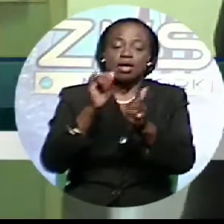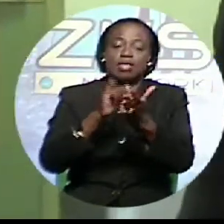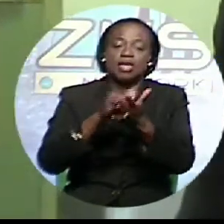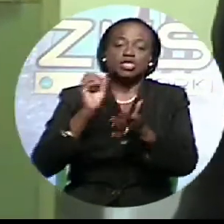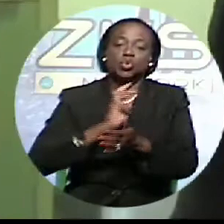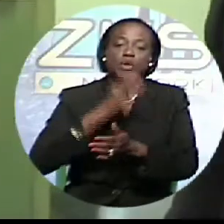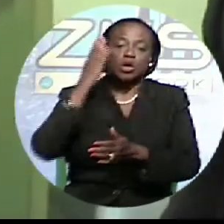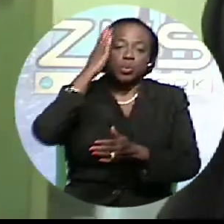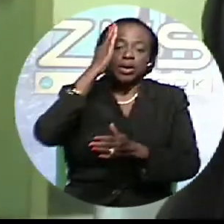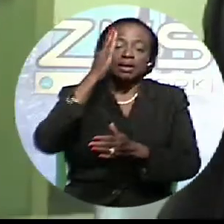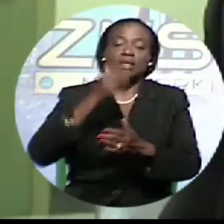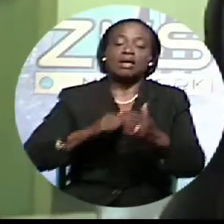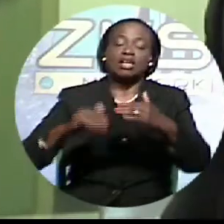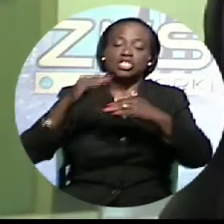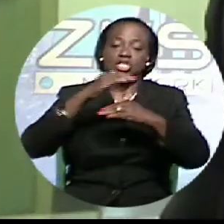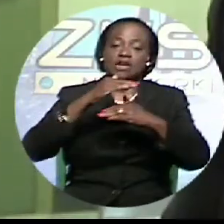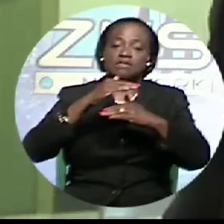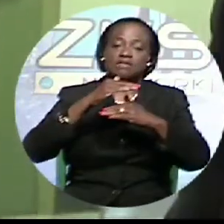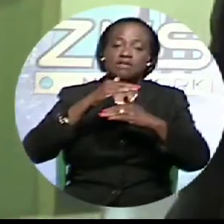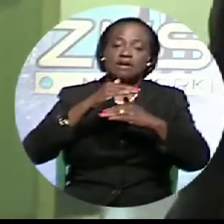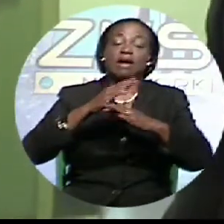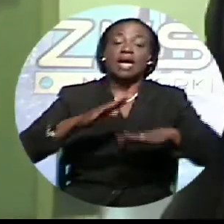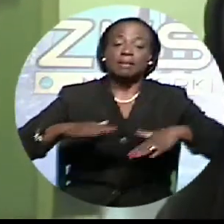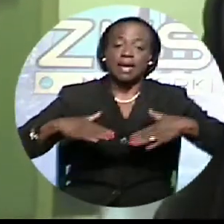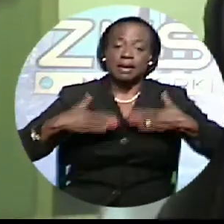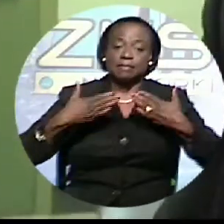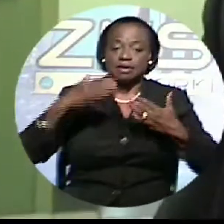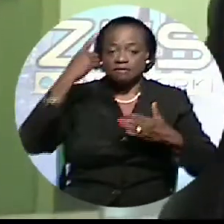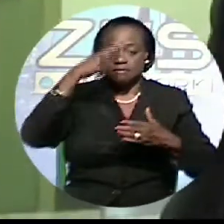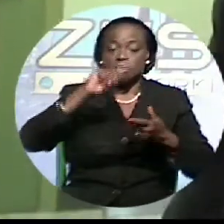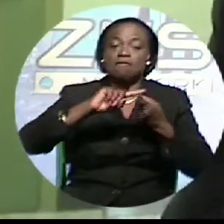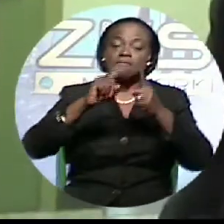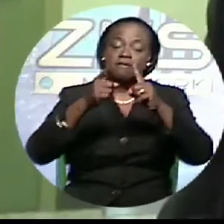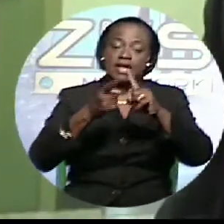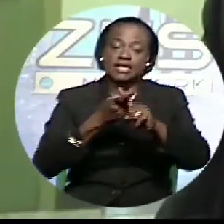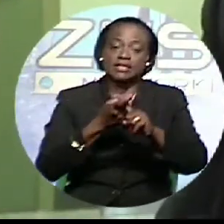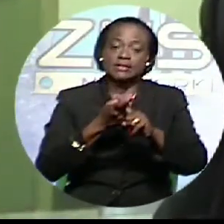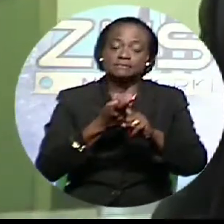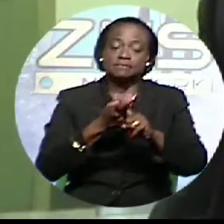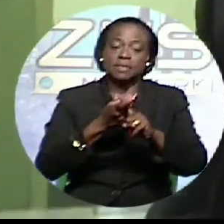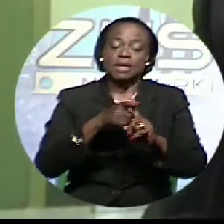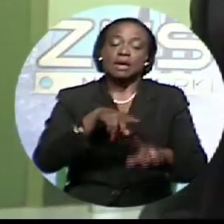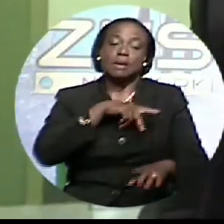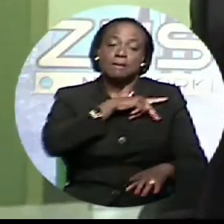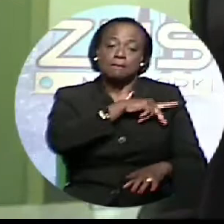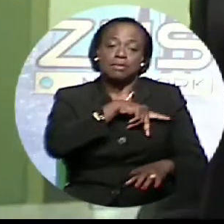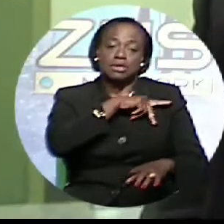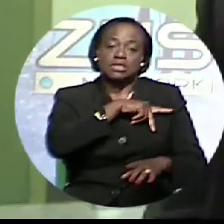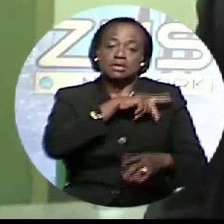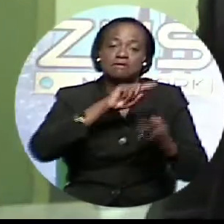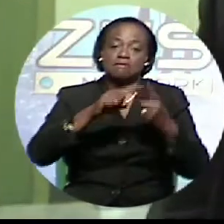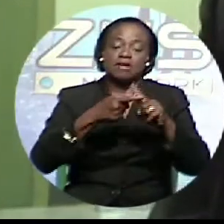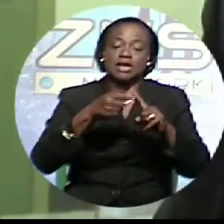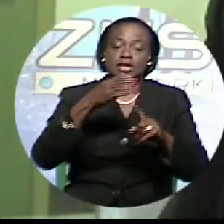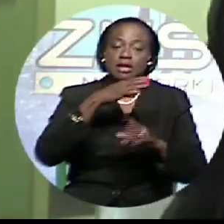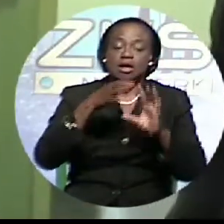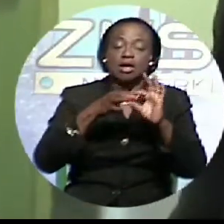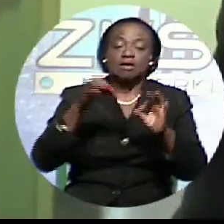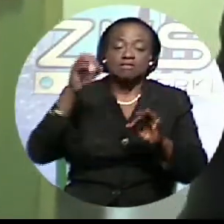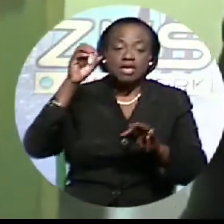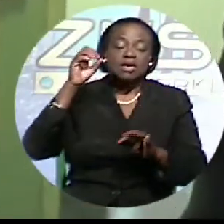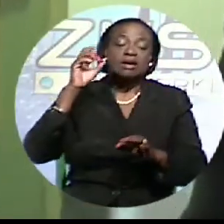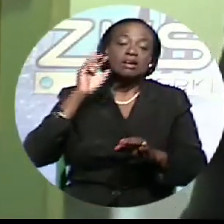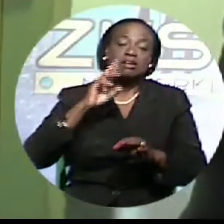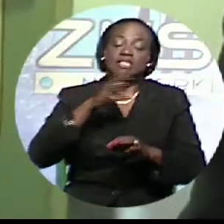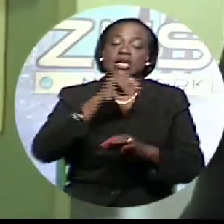pleased for her personally as a friend and personal acquaintance of hers, but also as a woman serving in government,